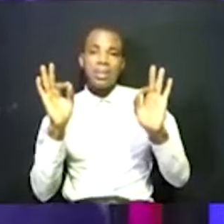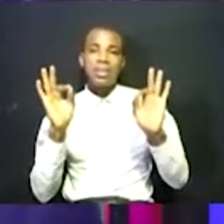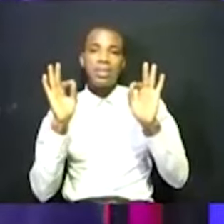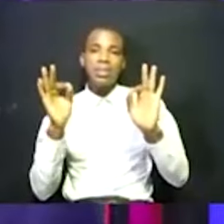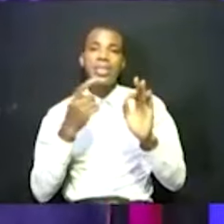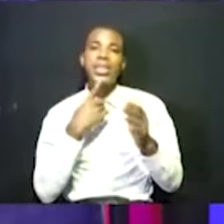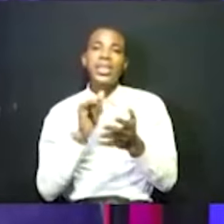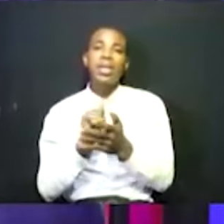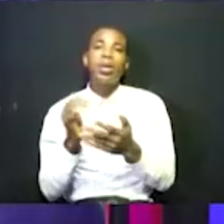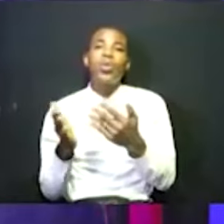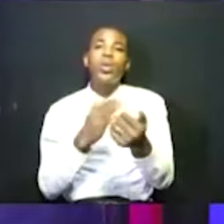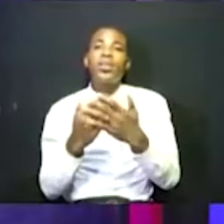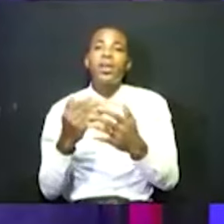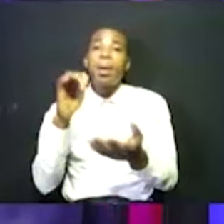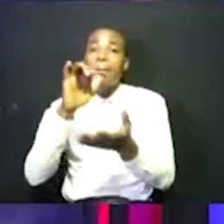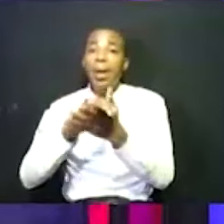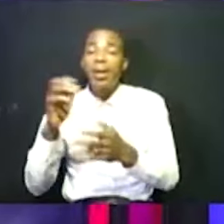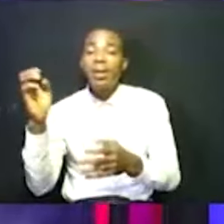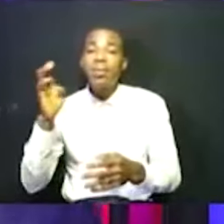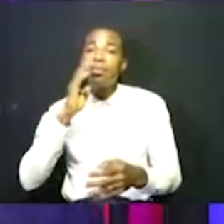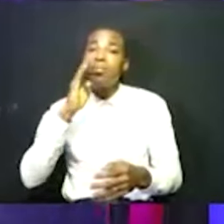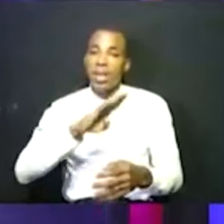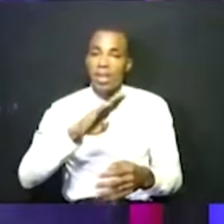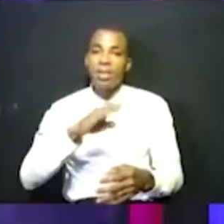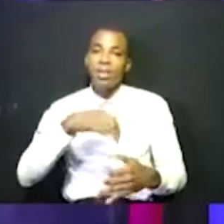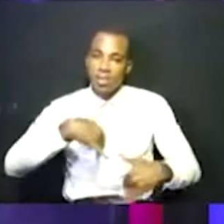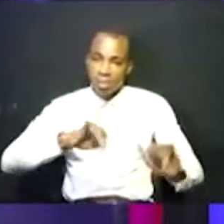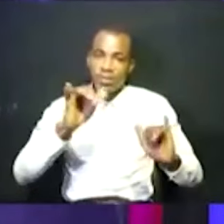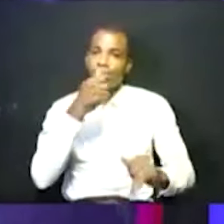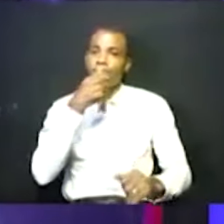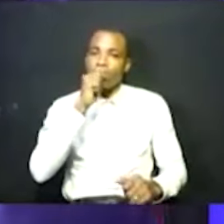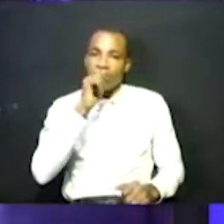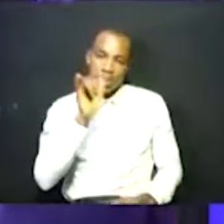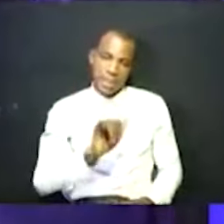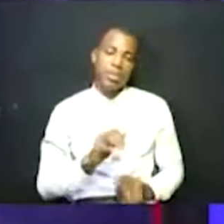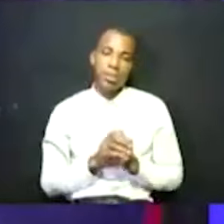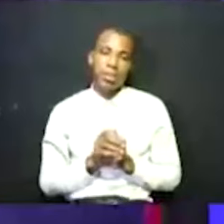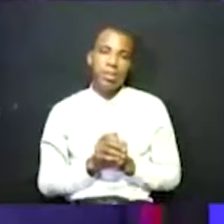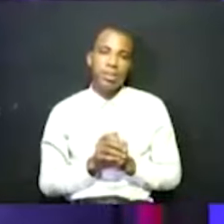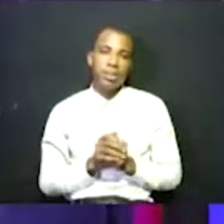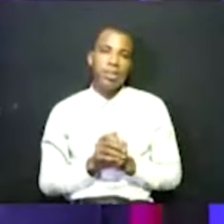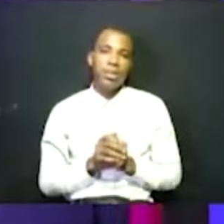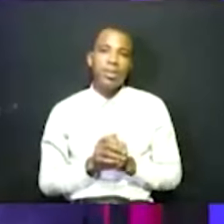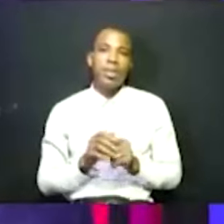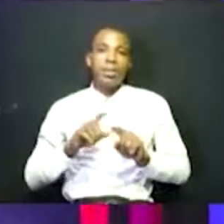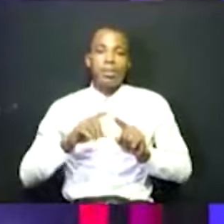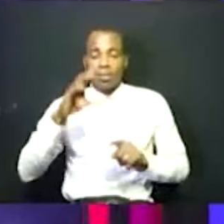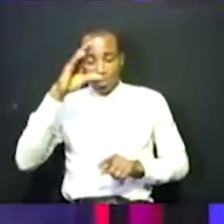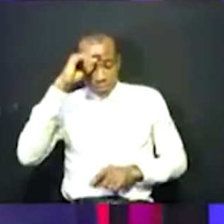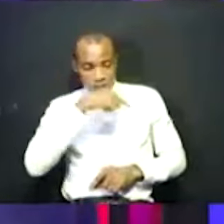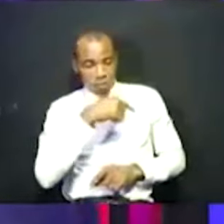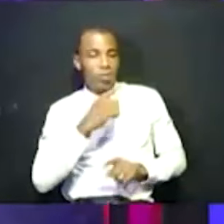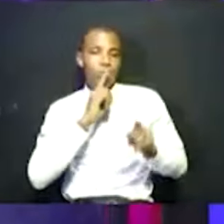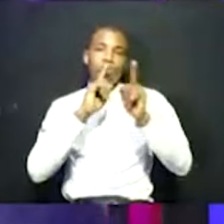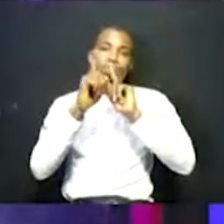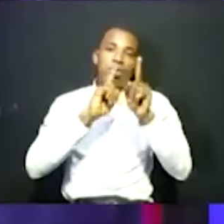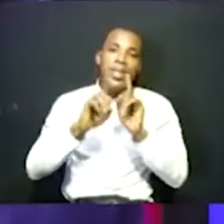But whilst he kept giving examples of his marriage, his uncles, and